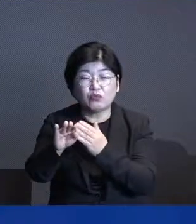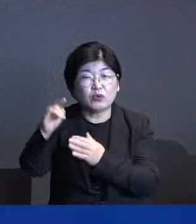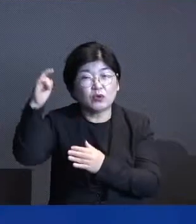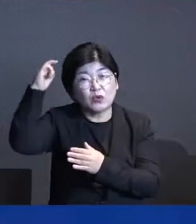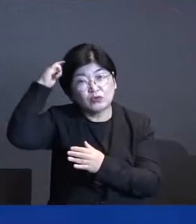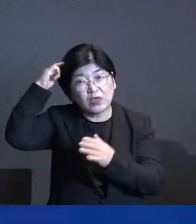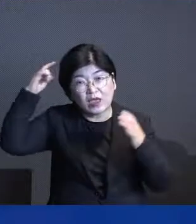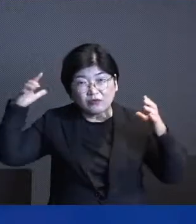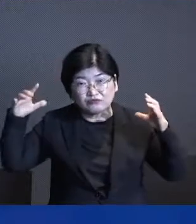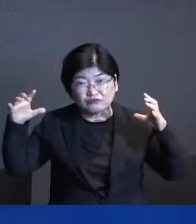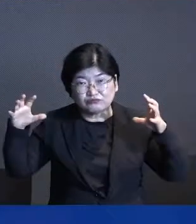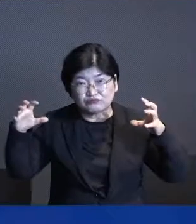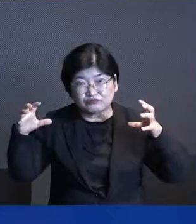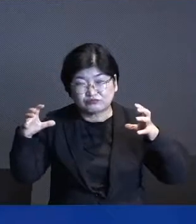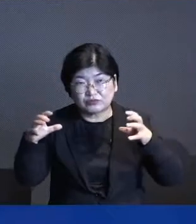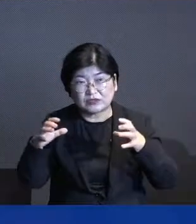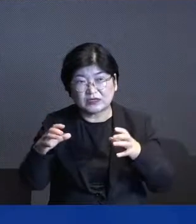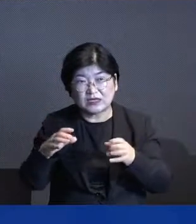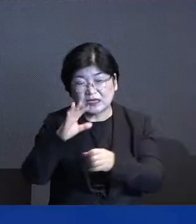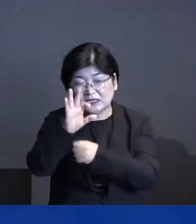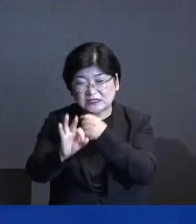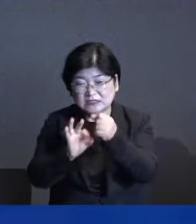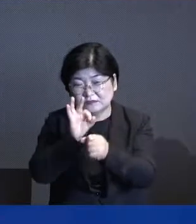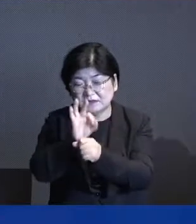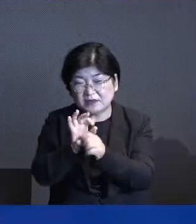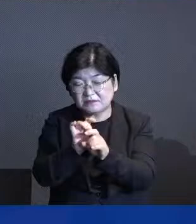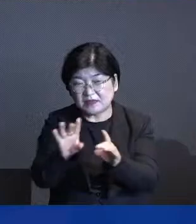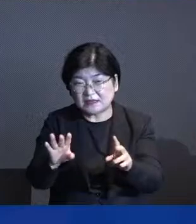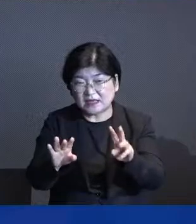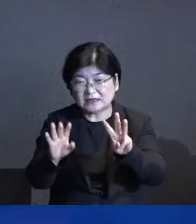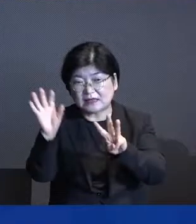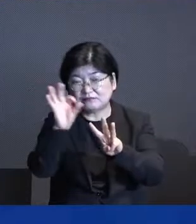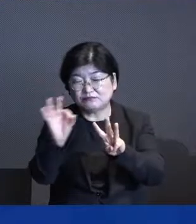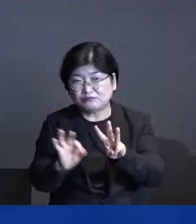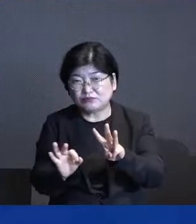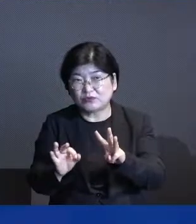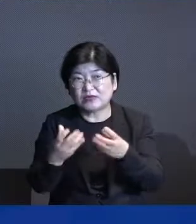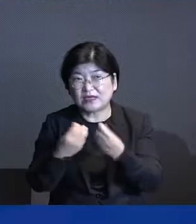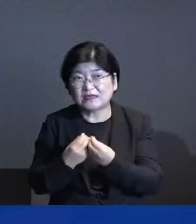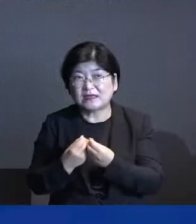decade. So if you are 30, 3% decrease.